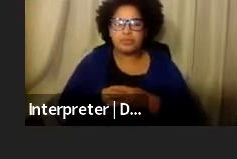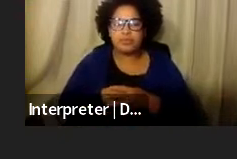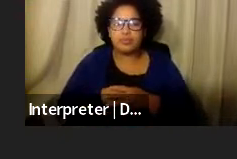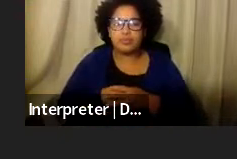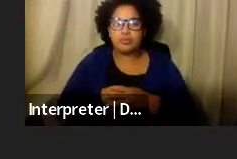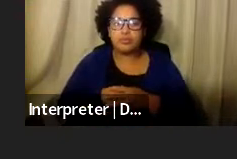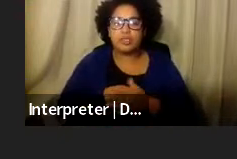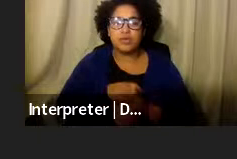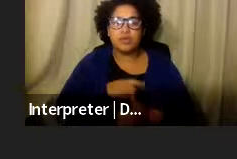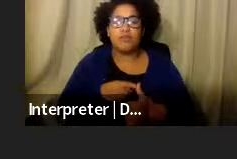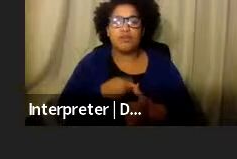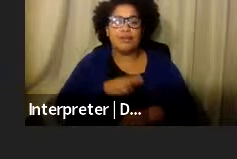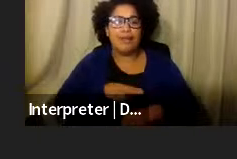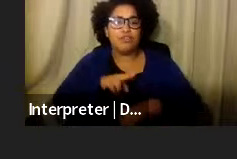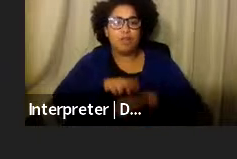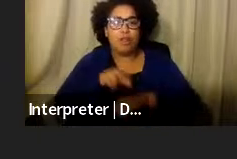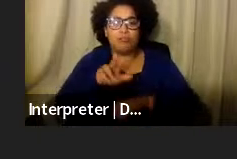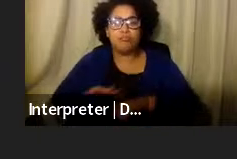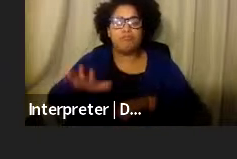First of all, the national